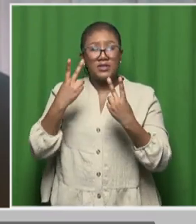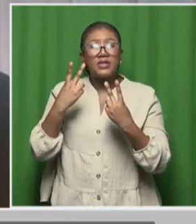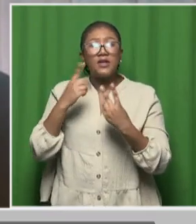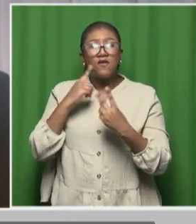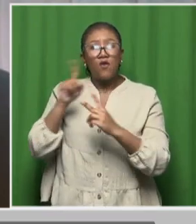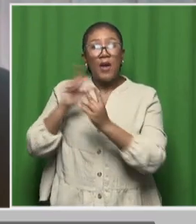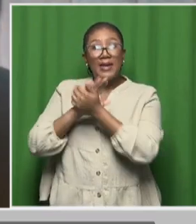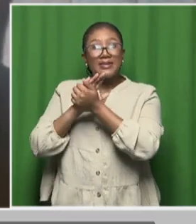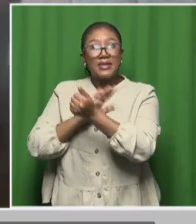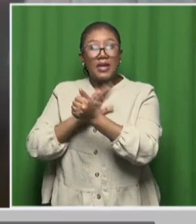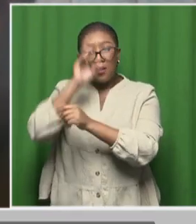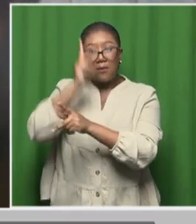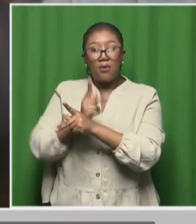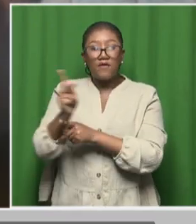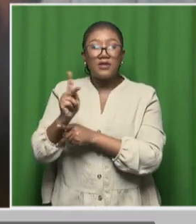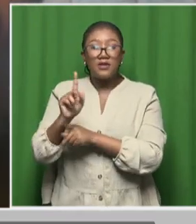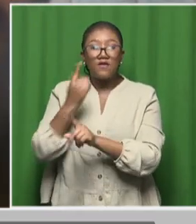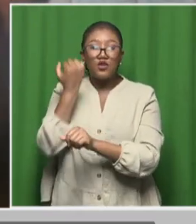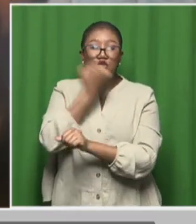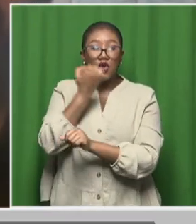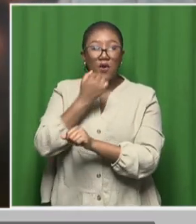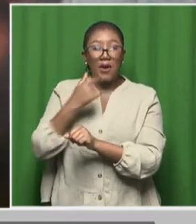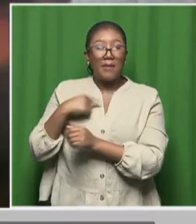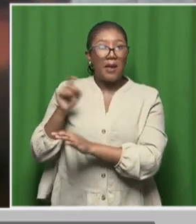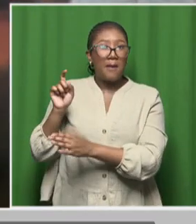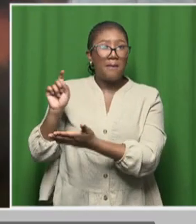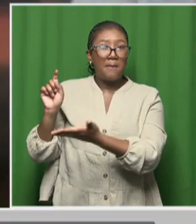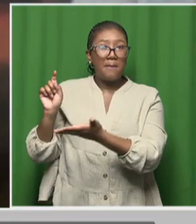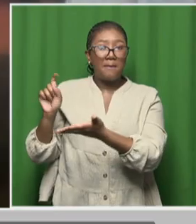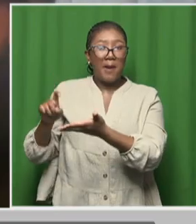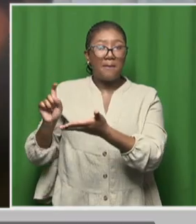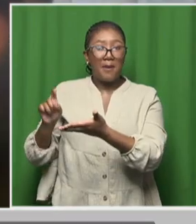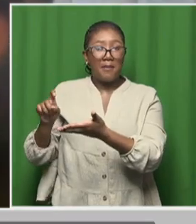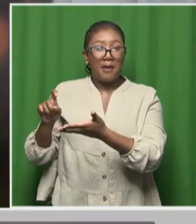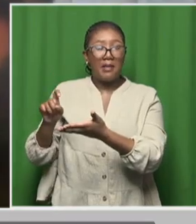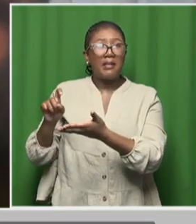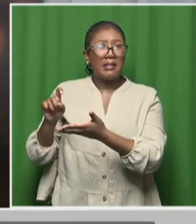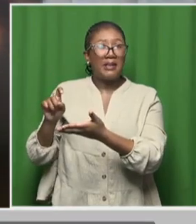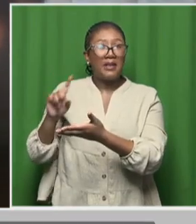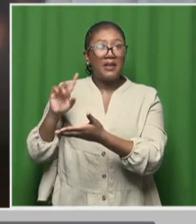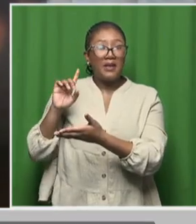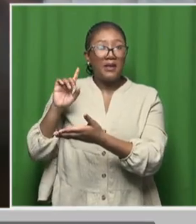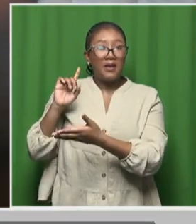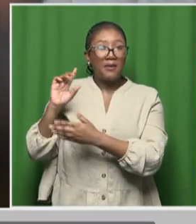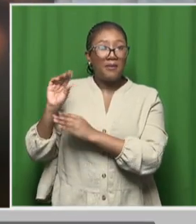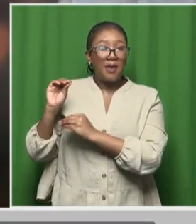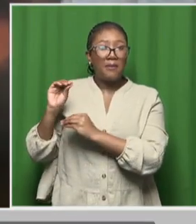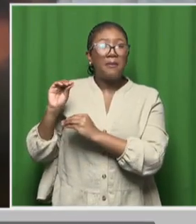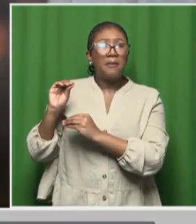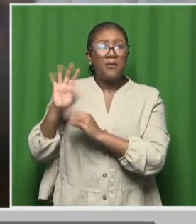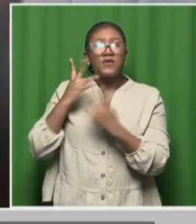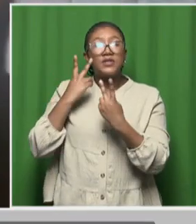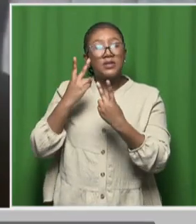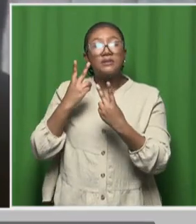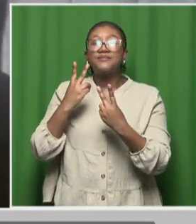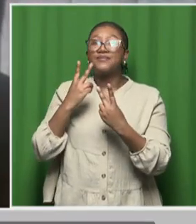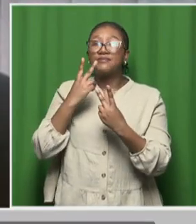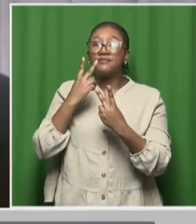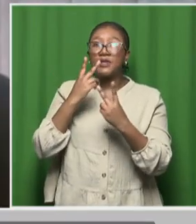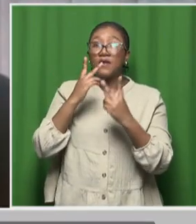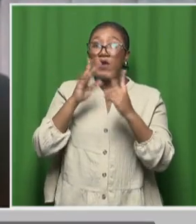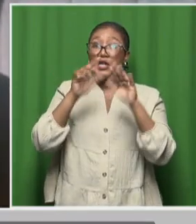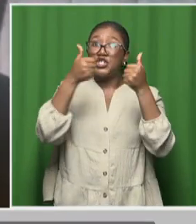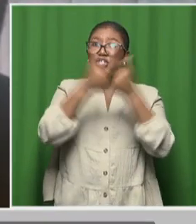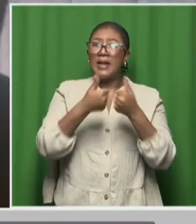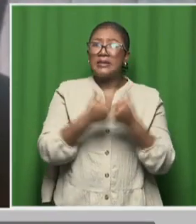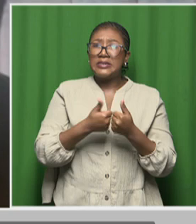metrics. Oh, sorry, I just broke there for a bit. Are you able to repeat what you said? Yeah, sure. What challenges arise from the shortage of skilled professionals?